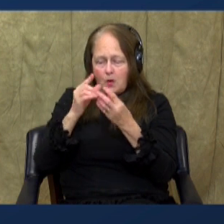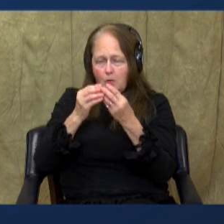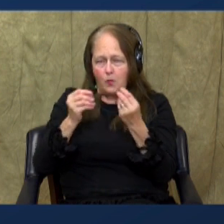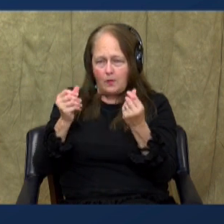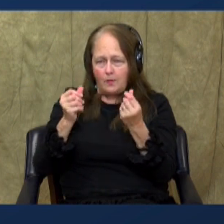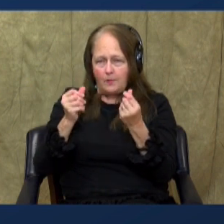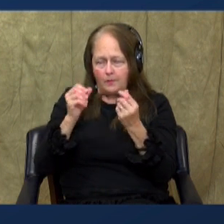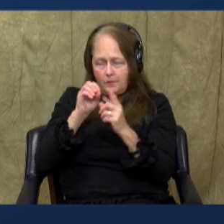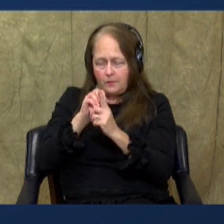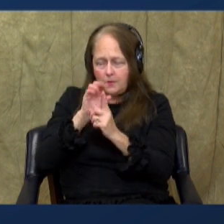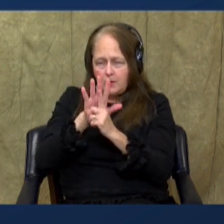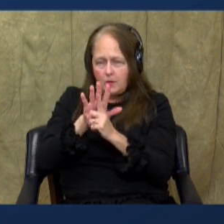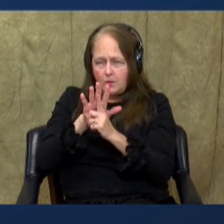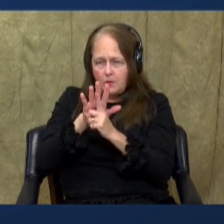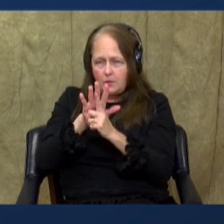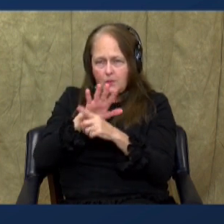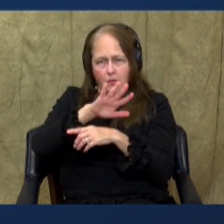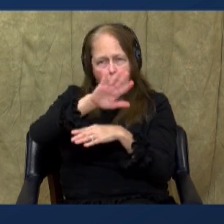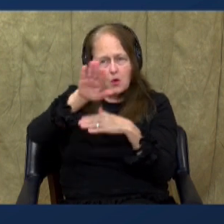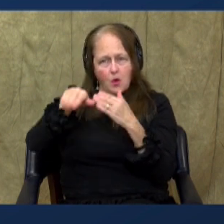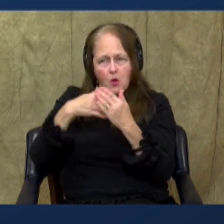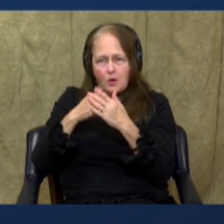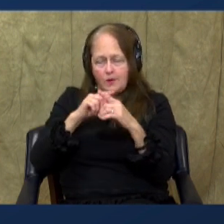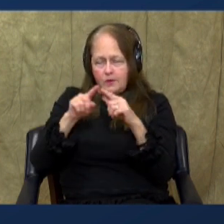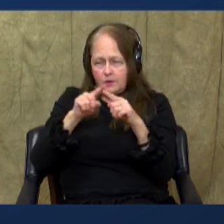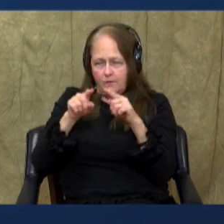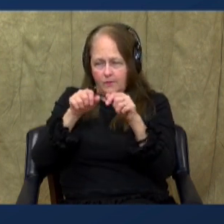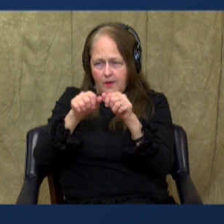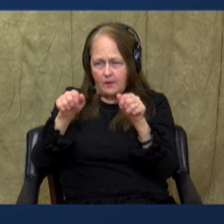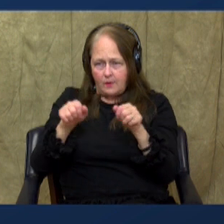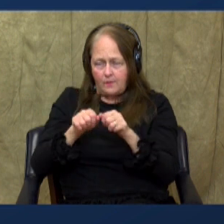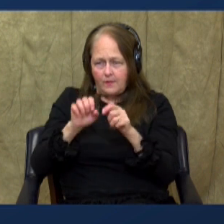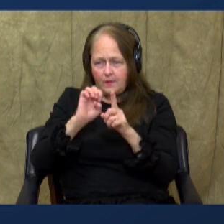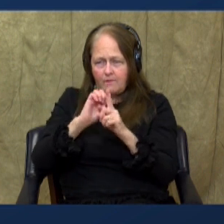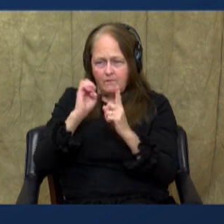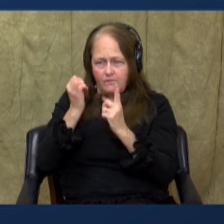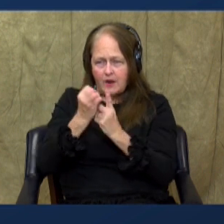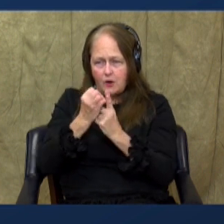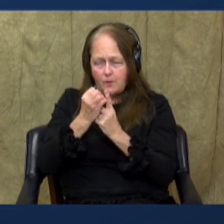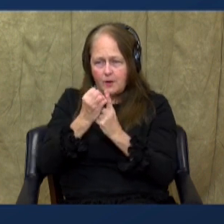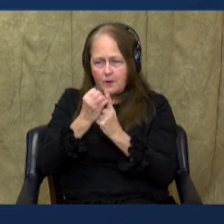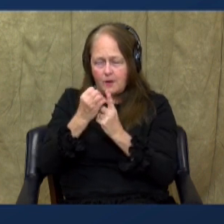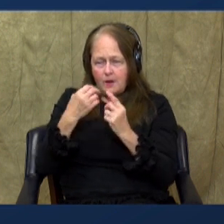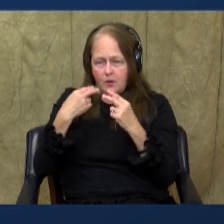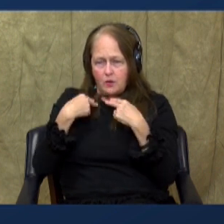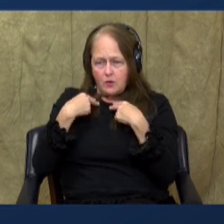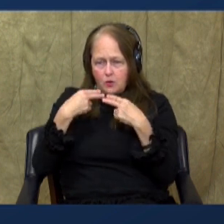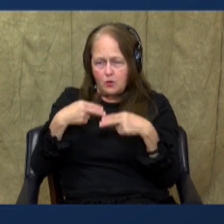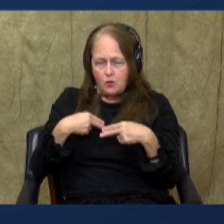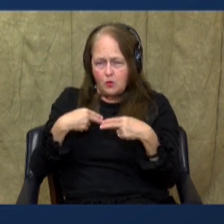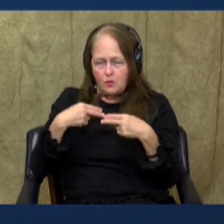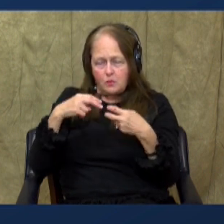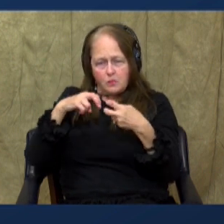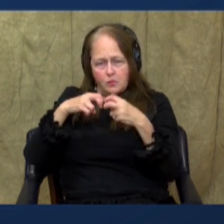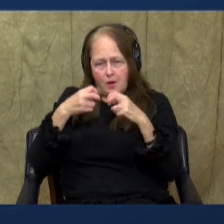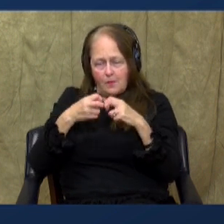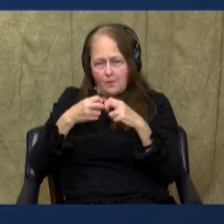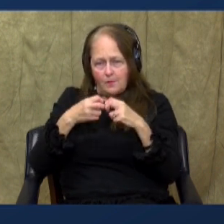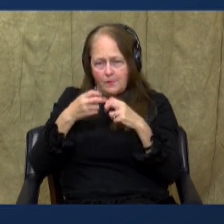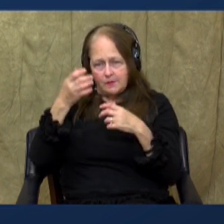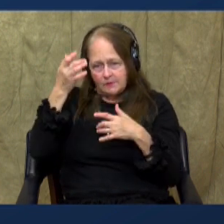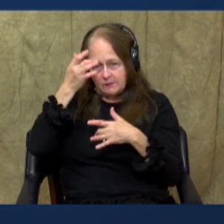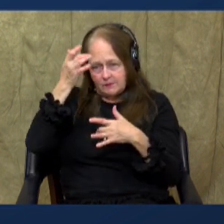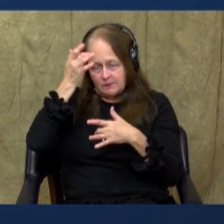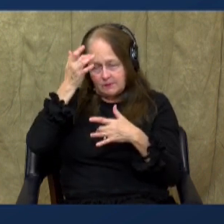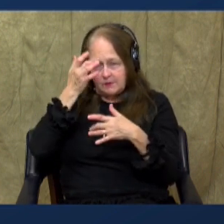They have impacts that reach in many different areas. The environment, they have human health implications,